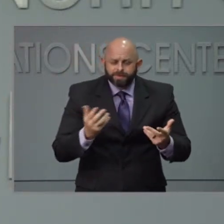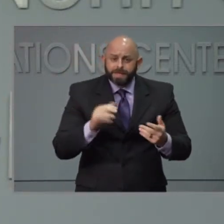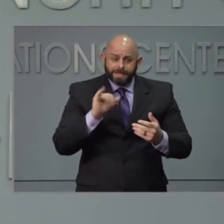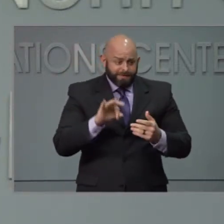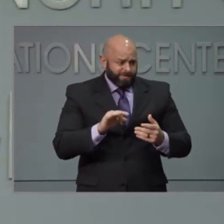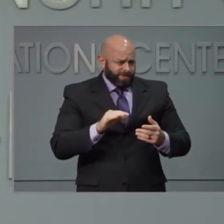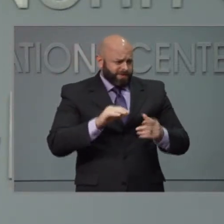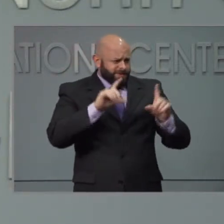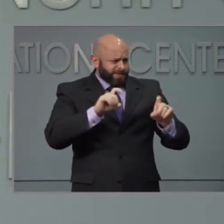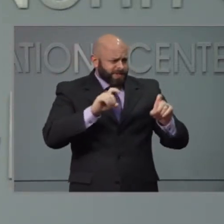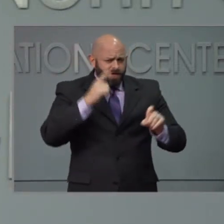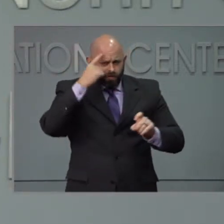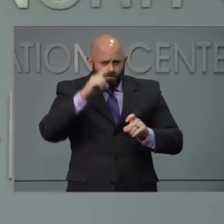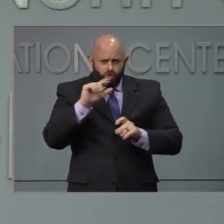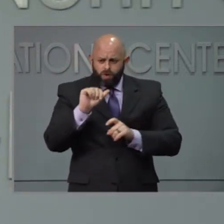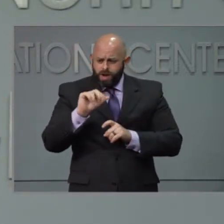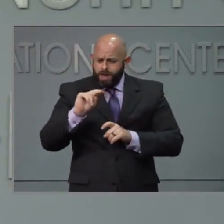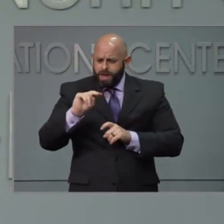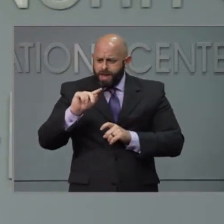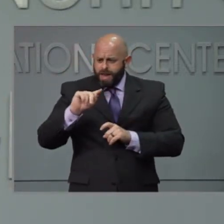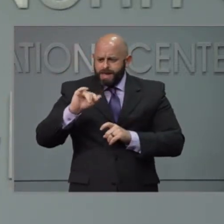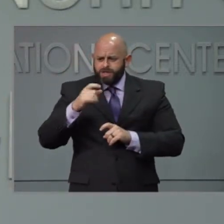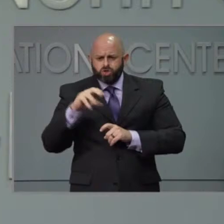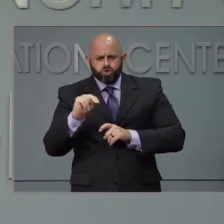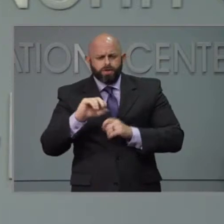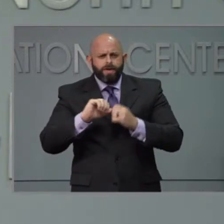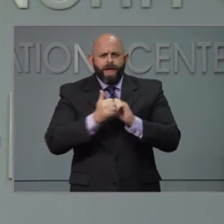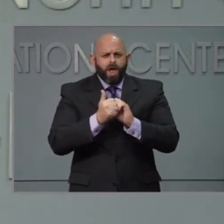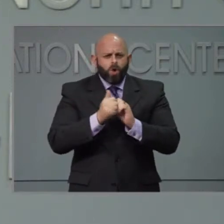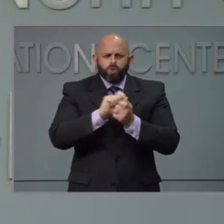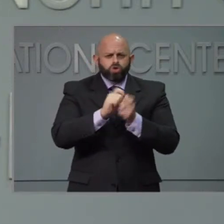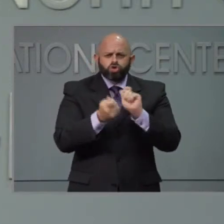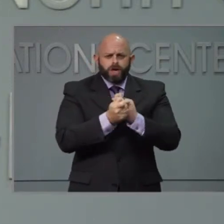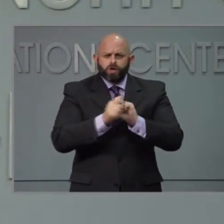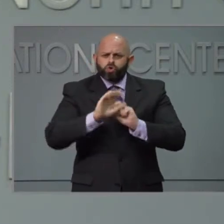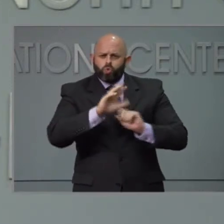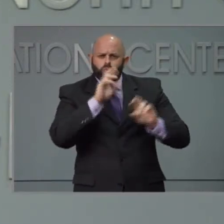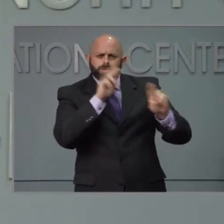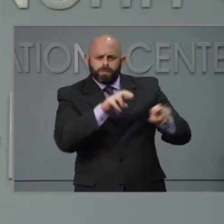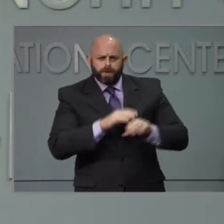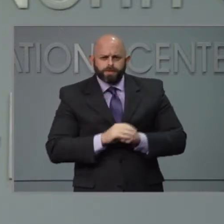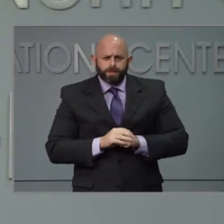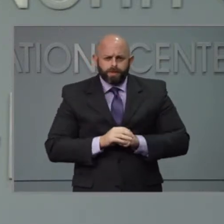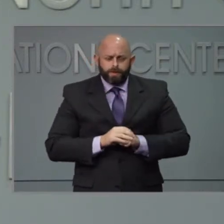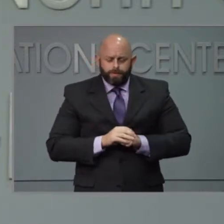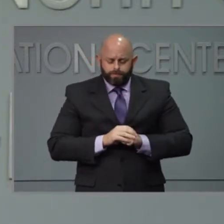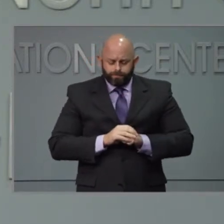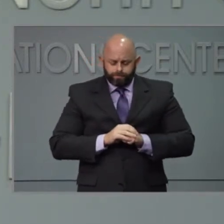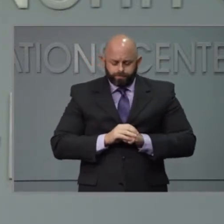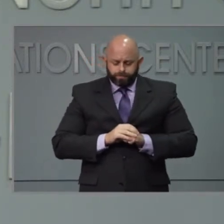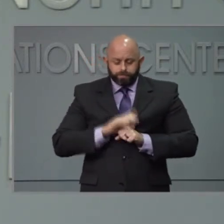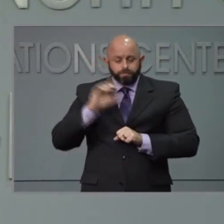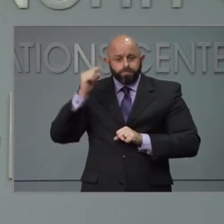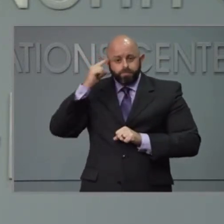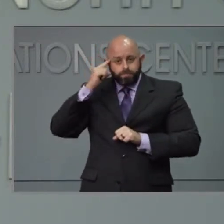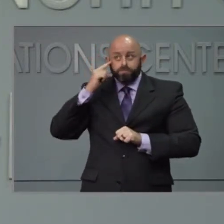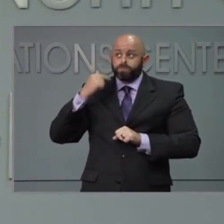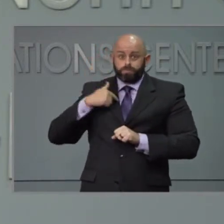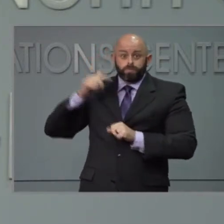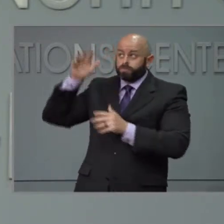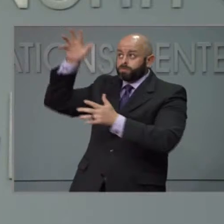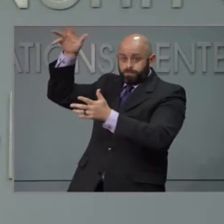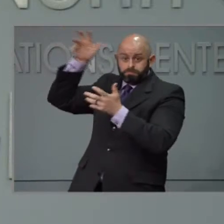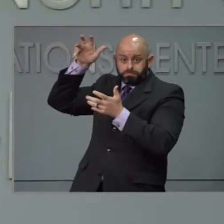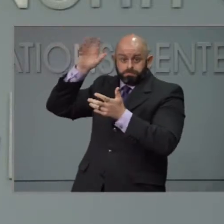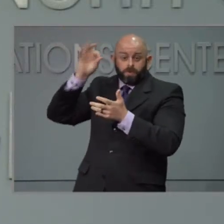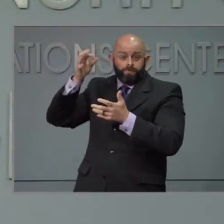all, when it comes to the state's response? Received these from the federal government, and these are a little different than